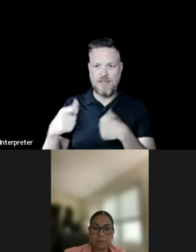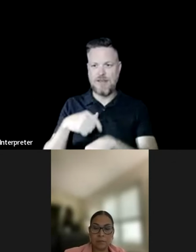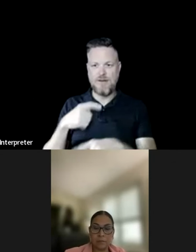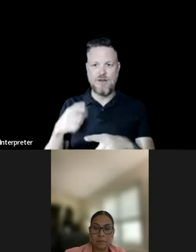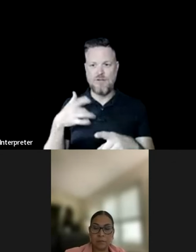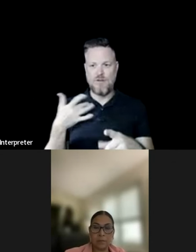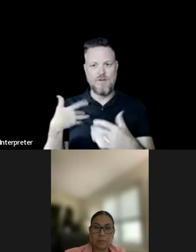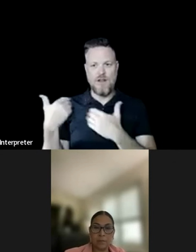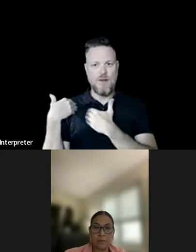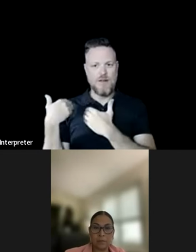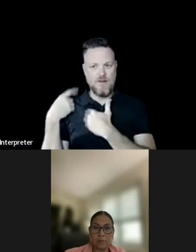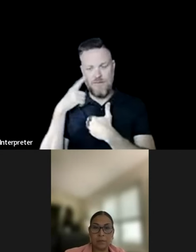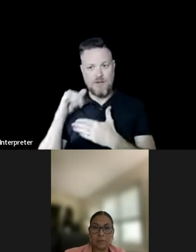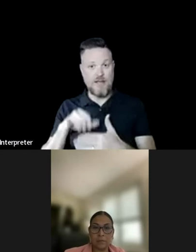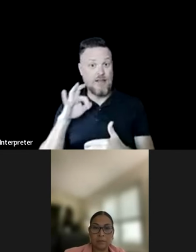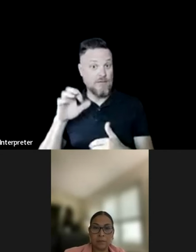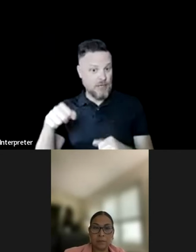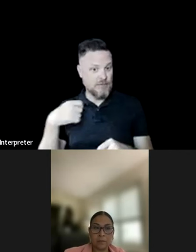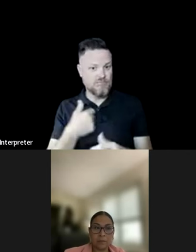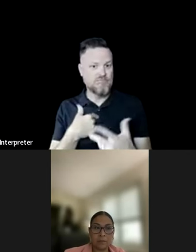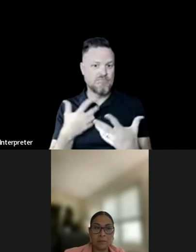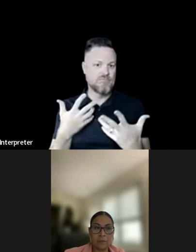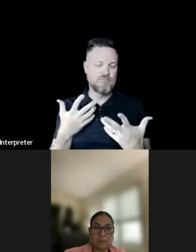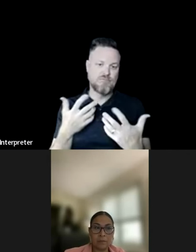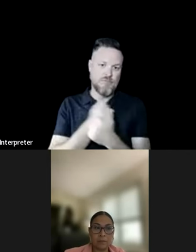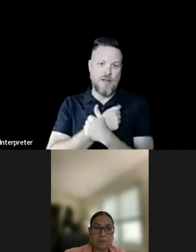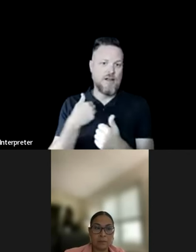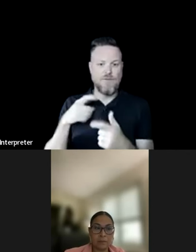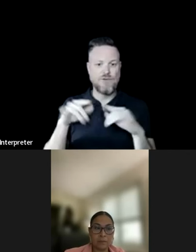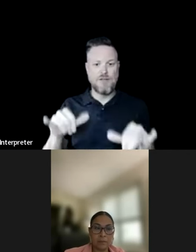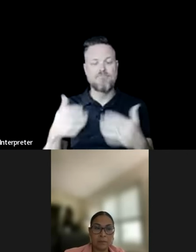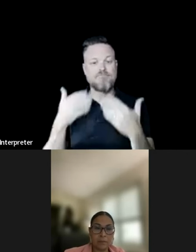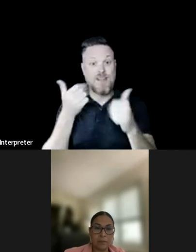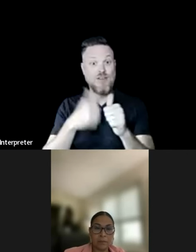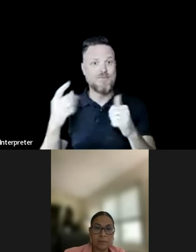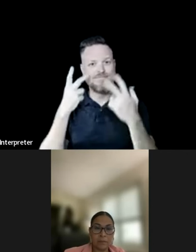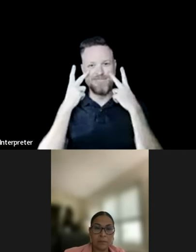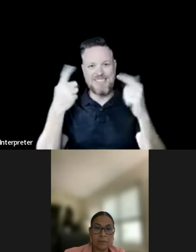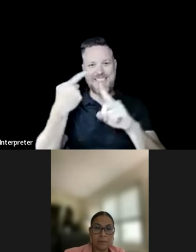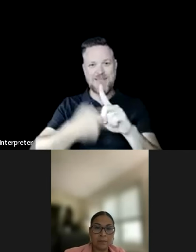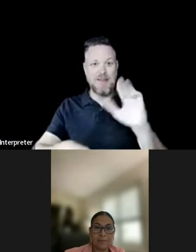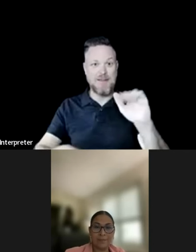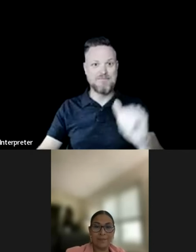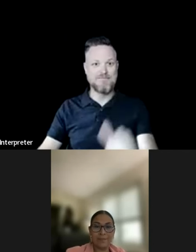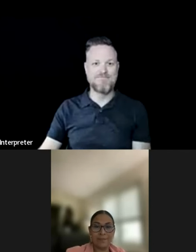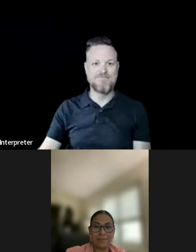feel obligated, but if you did, we'd love to have you. Thank you, everybody. See you next month.